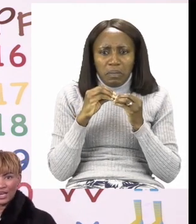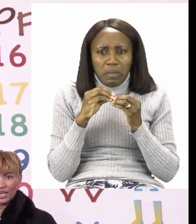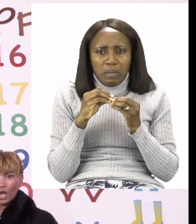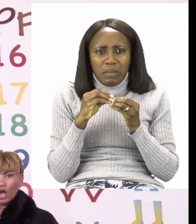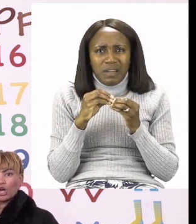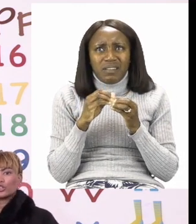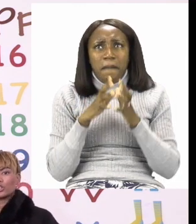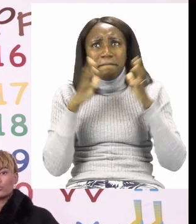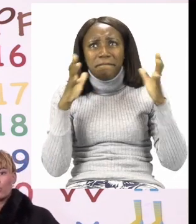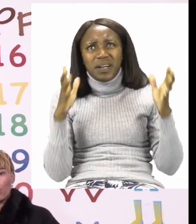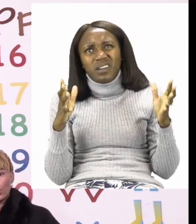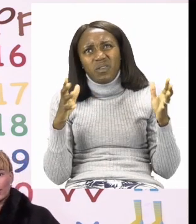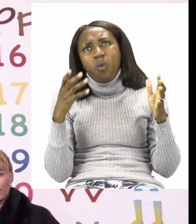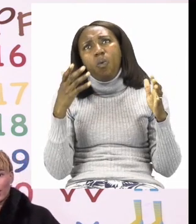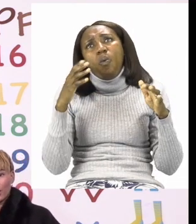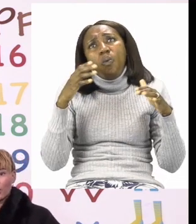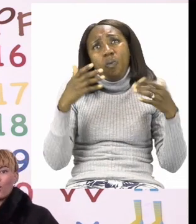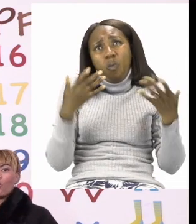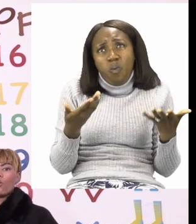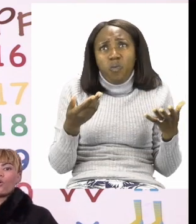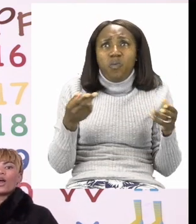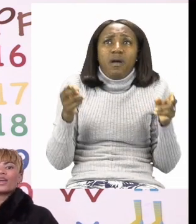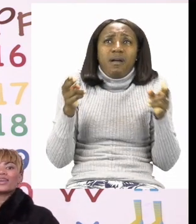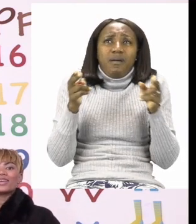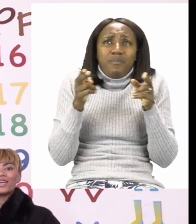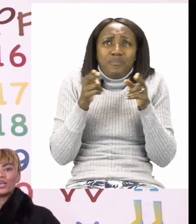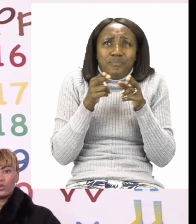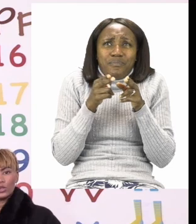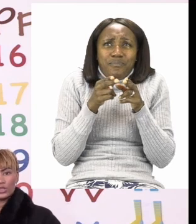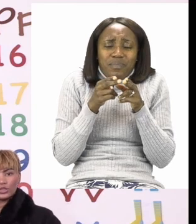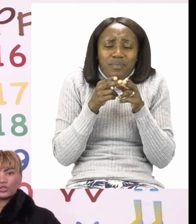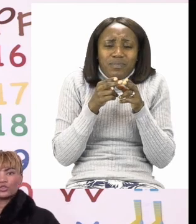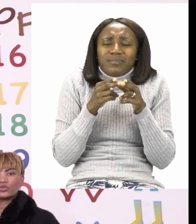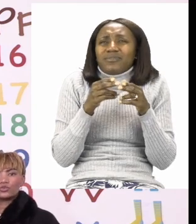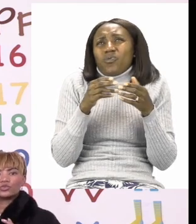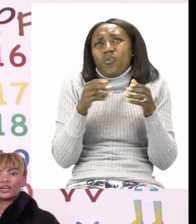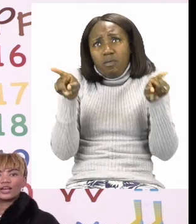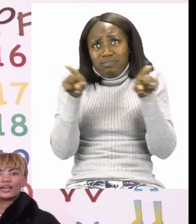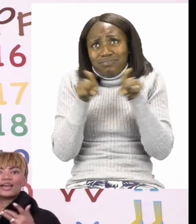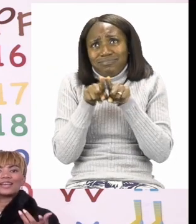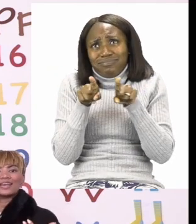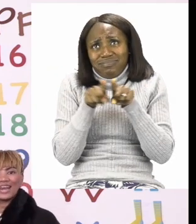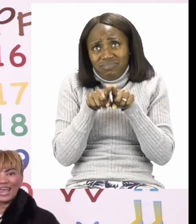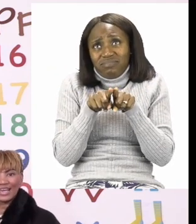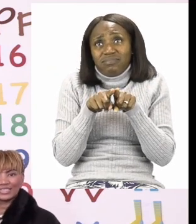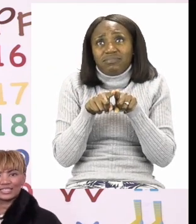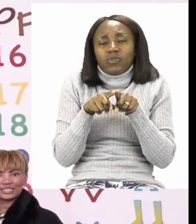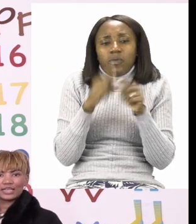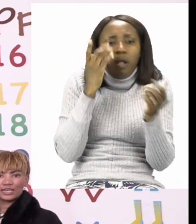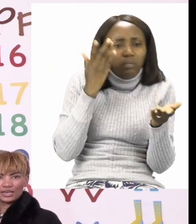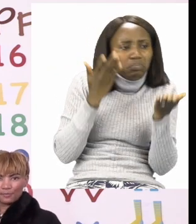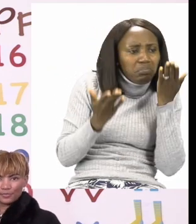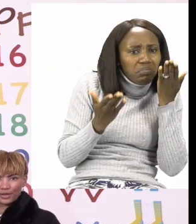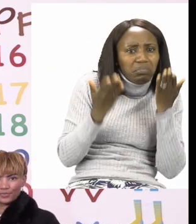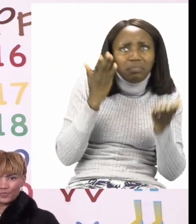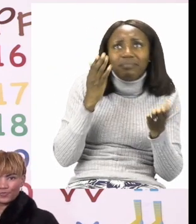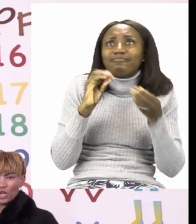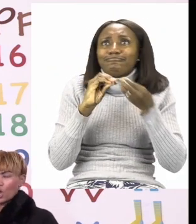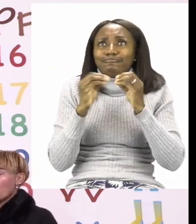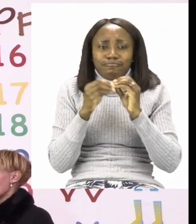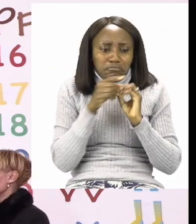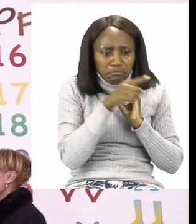bigger than, smaller than, or equals to the next